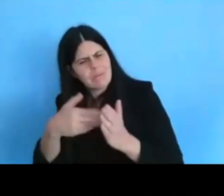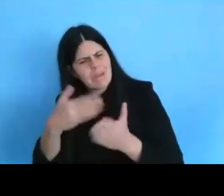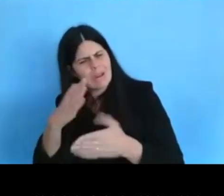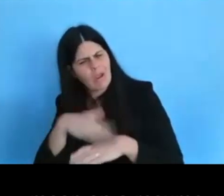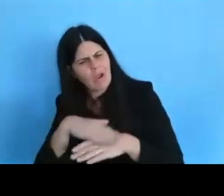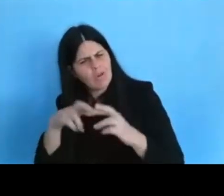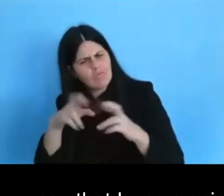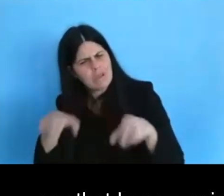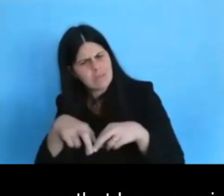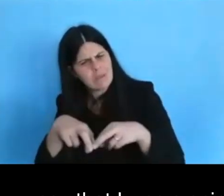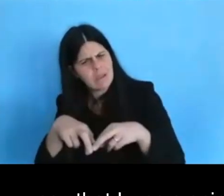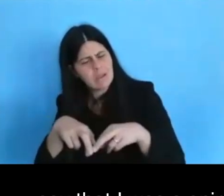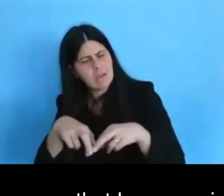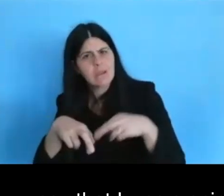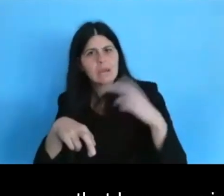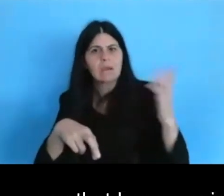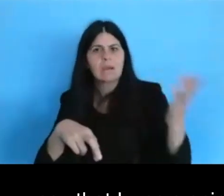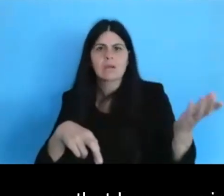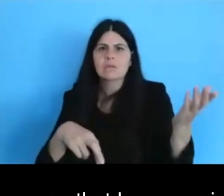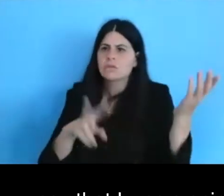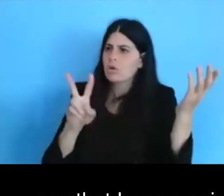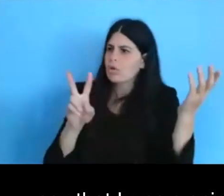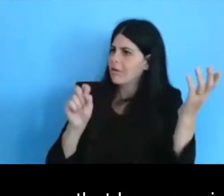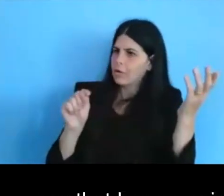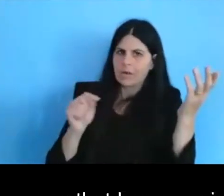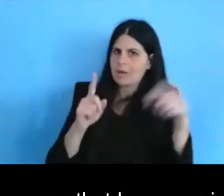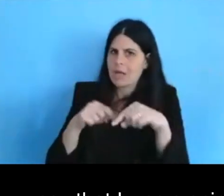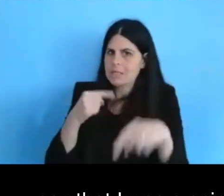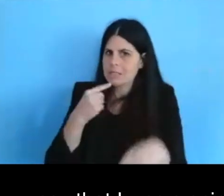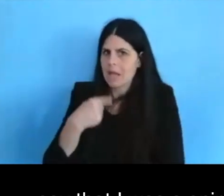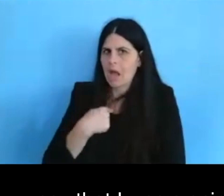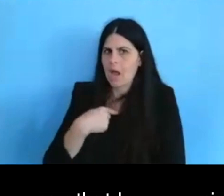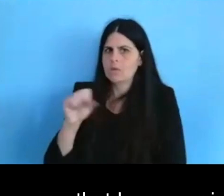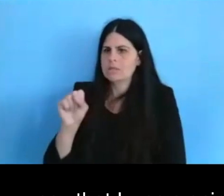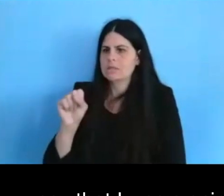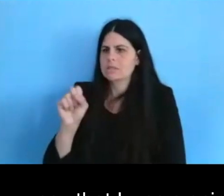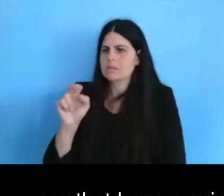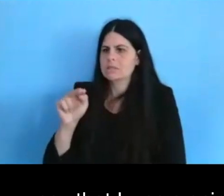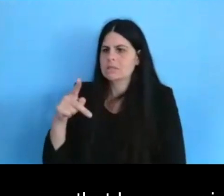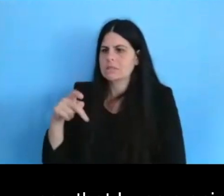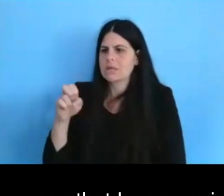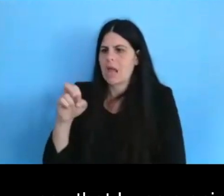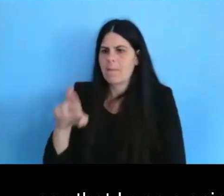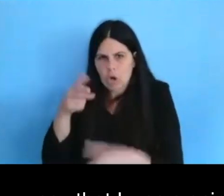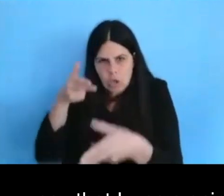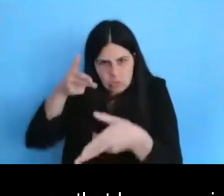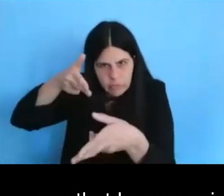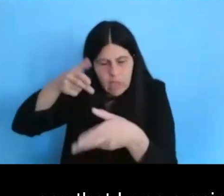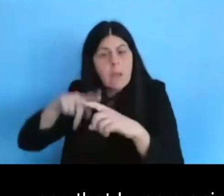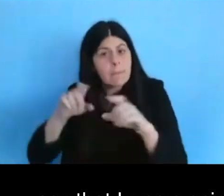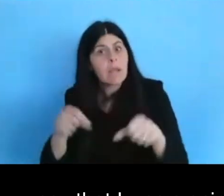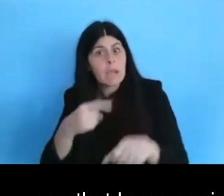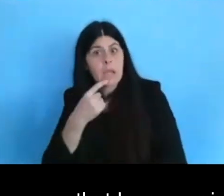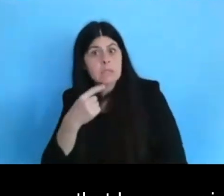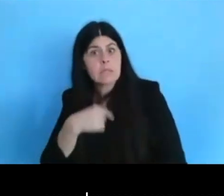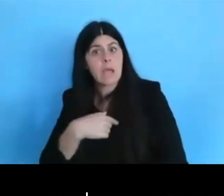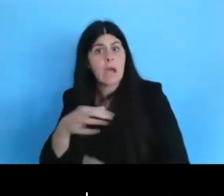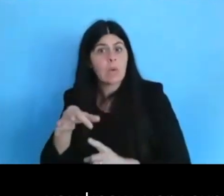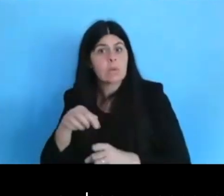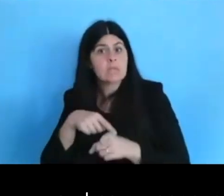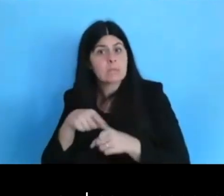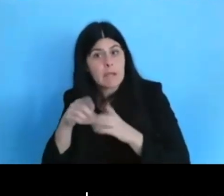can say, well, I can't say that I was a sniper, but I can say that I was a specialist with high monetary